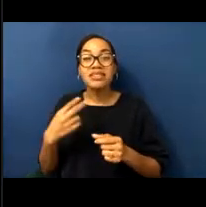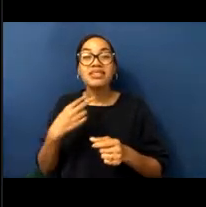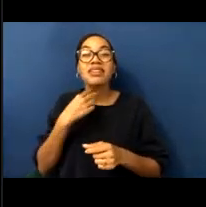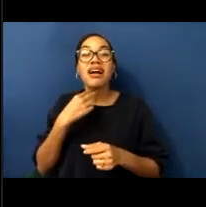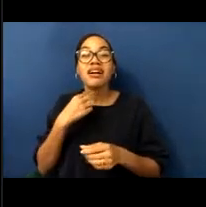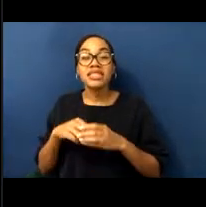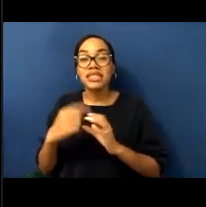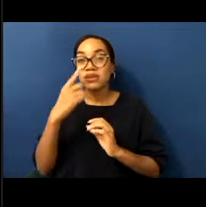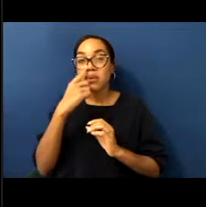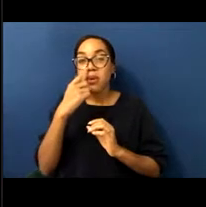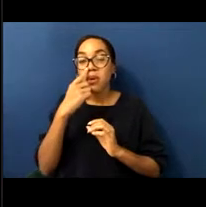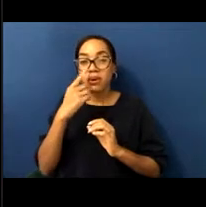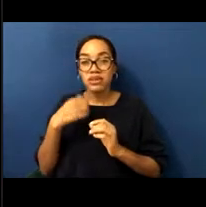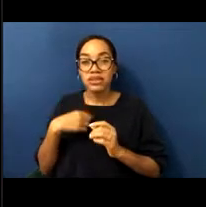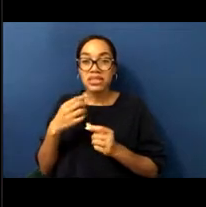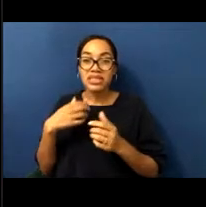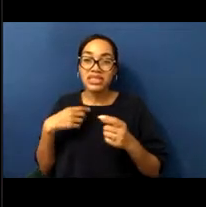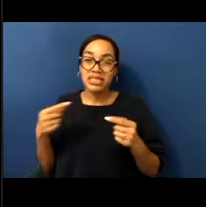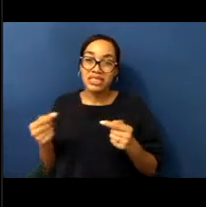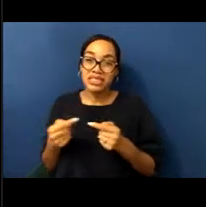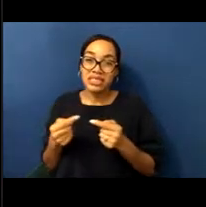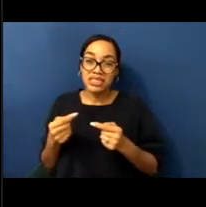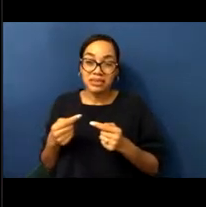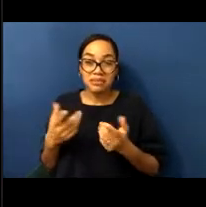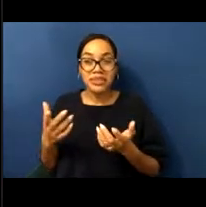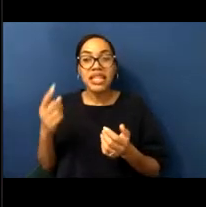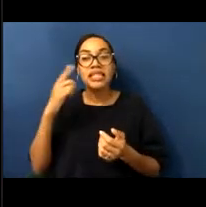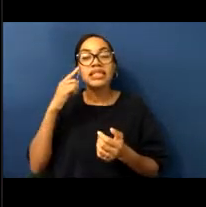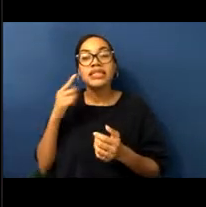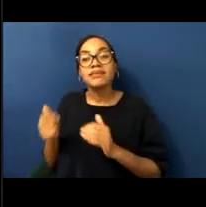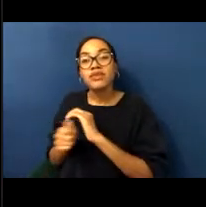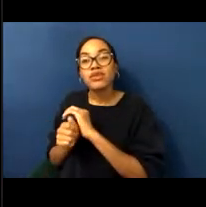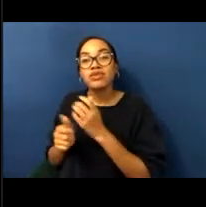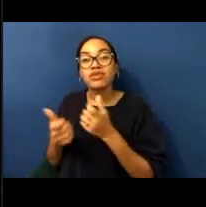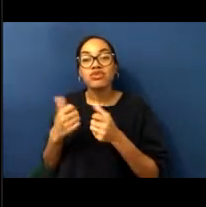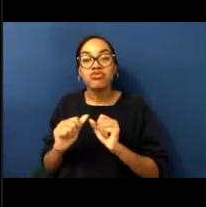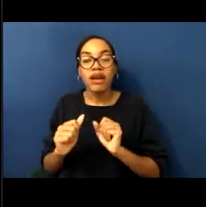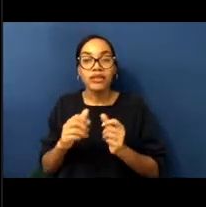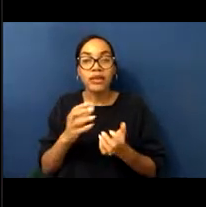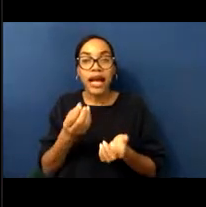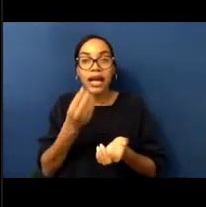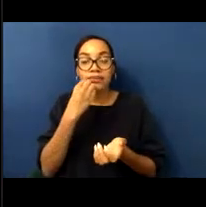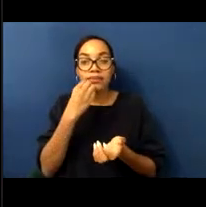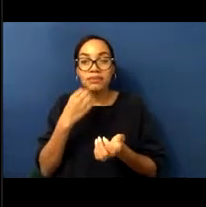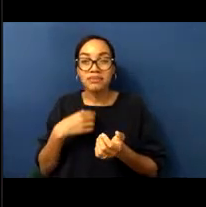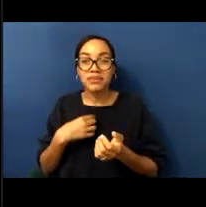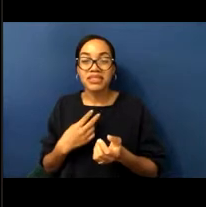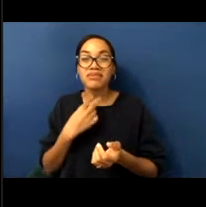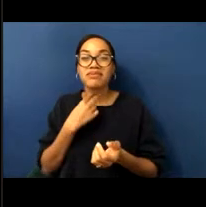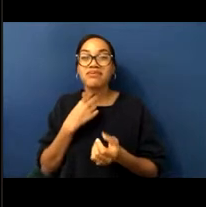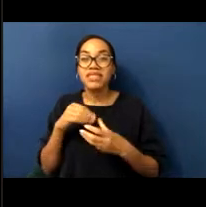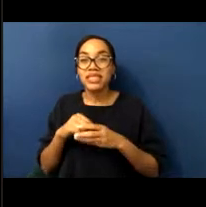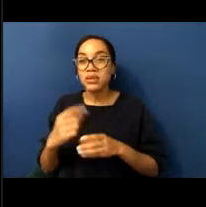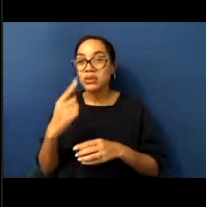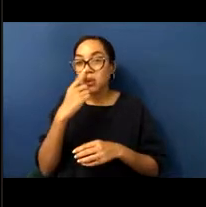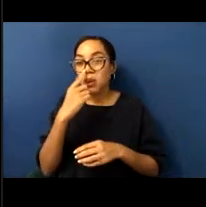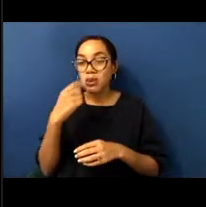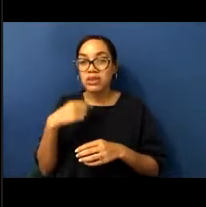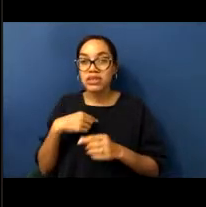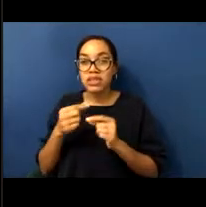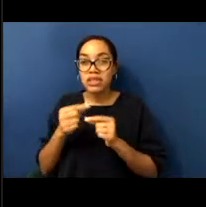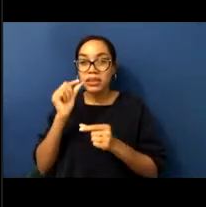her nostril. The sea turtle tried to probably ingest it, and it got caught in the nose, and it was able, fortunately, the straw was,